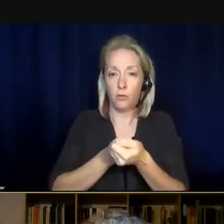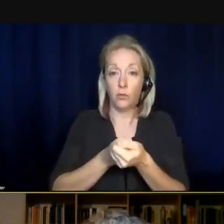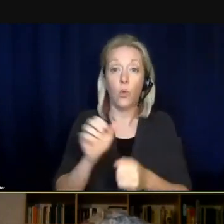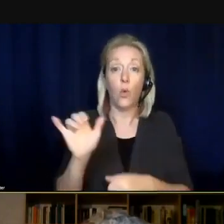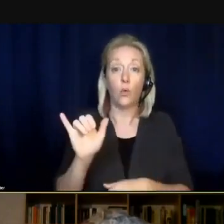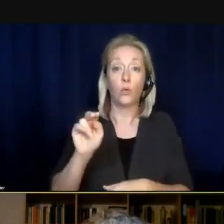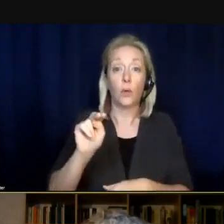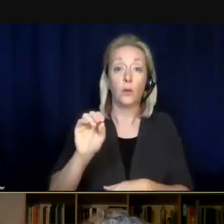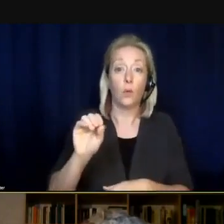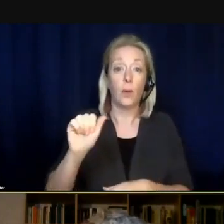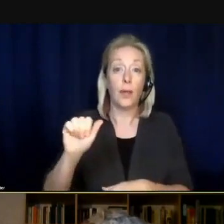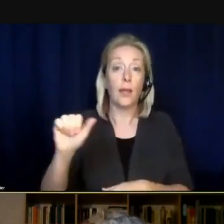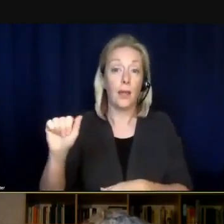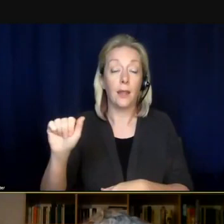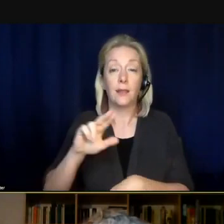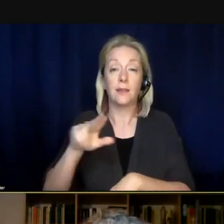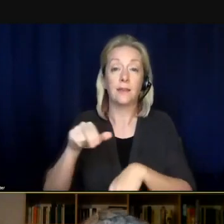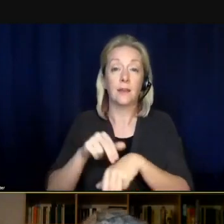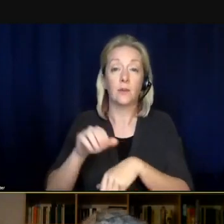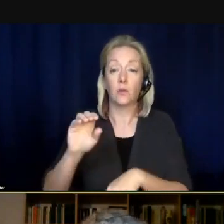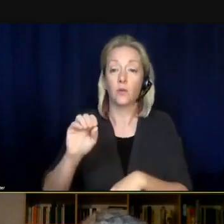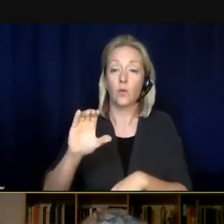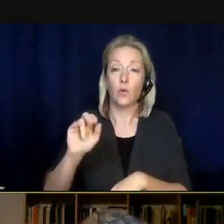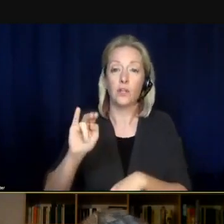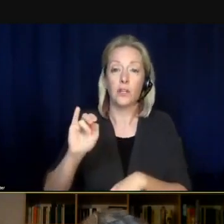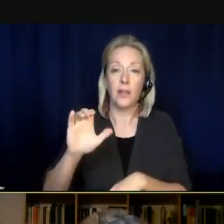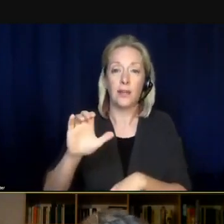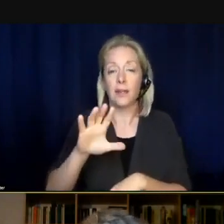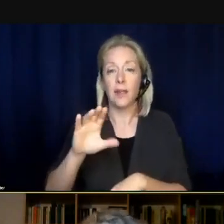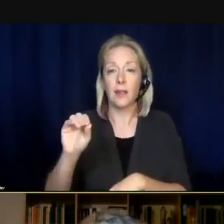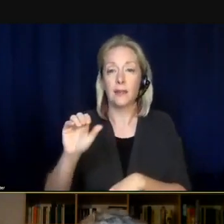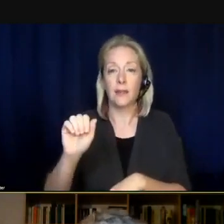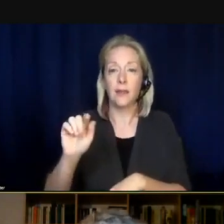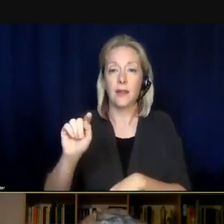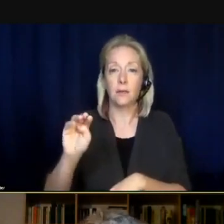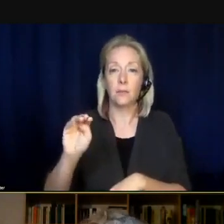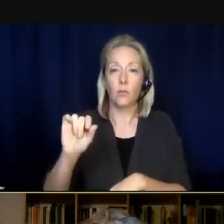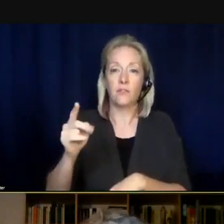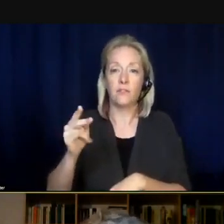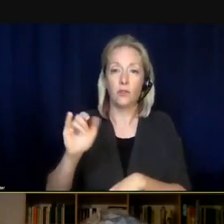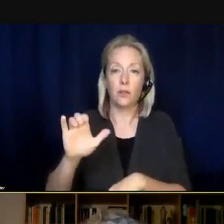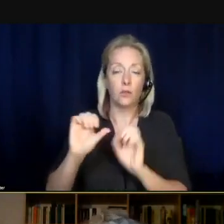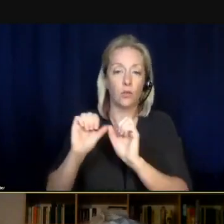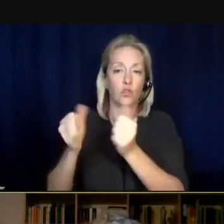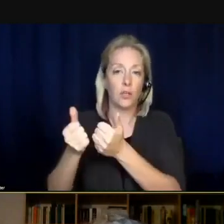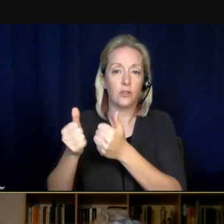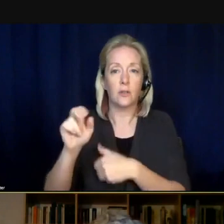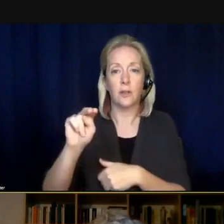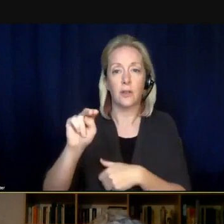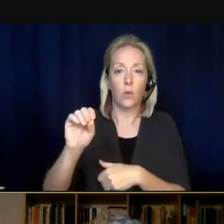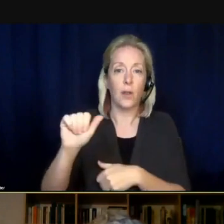NOAA, the National Oceanic and Atmospheric Administration. So I'll just show you just a little bit about